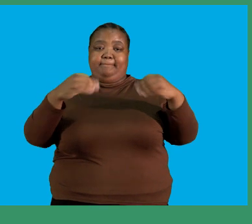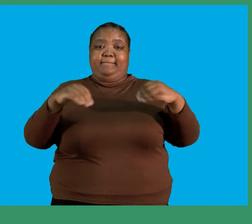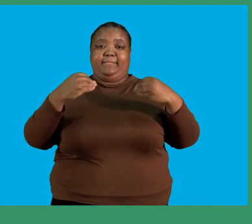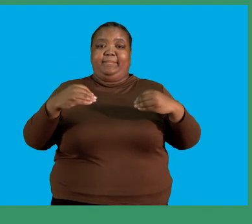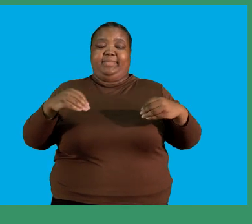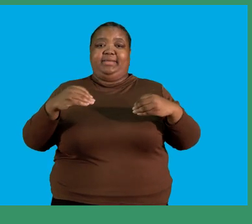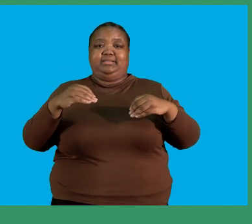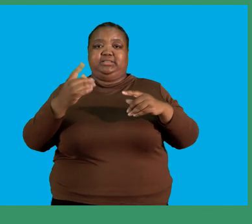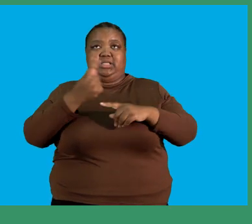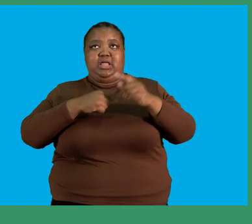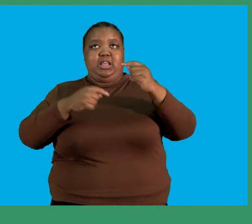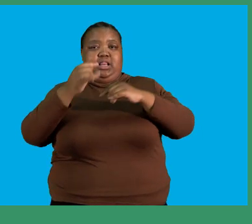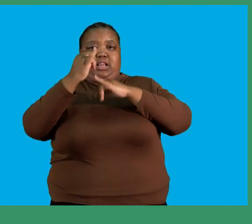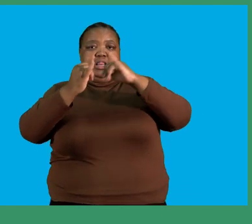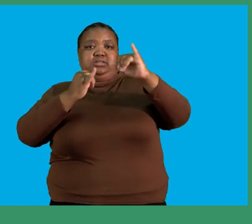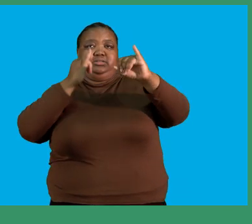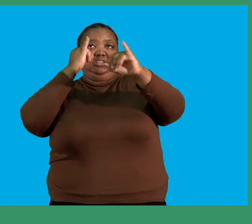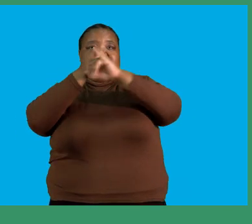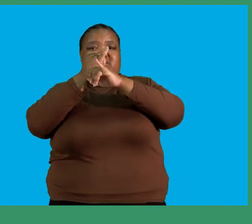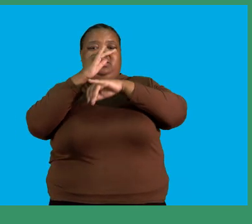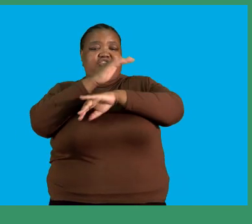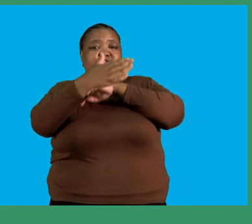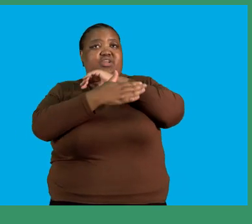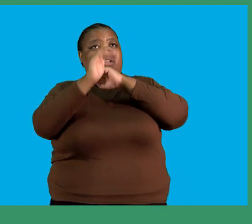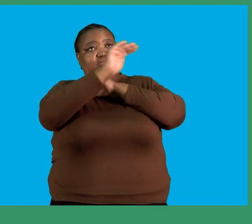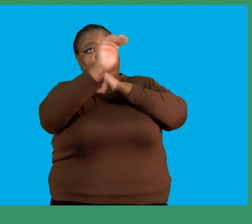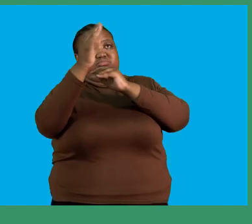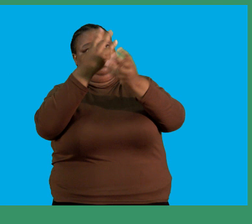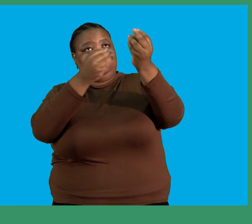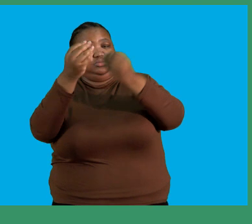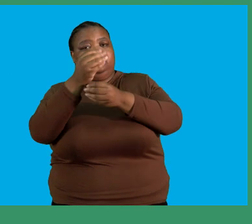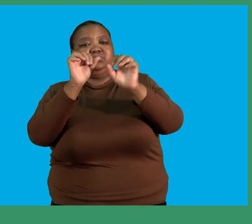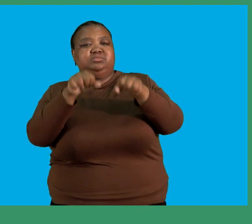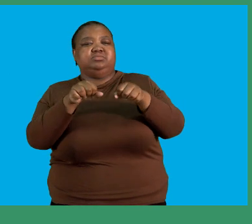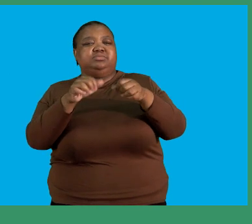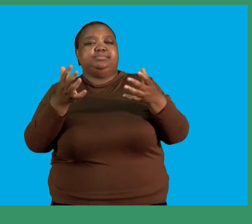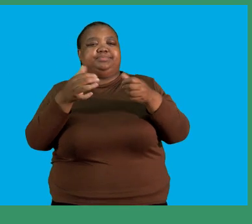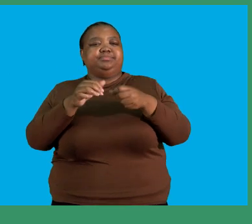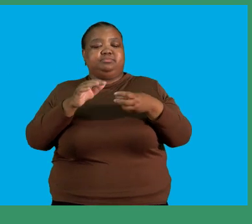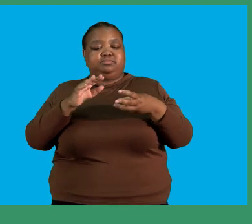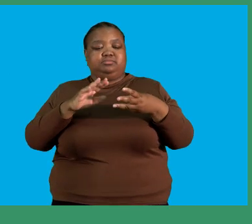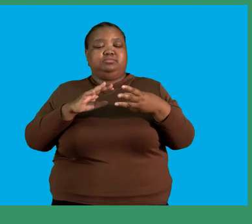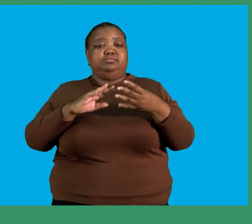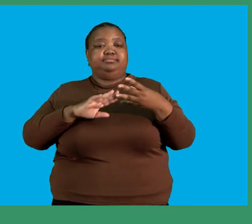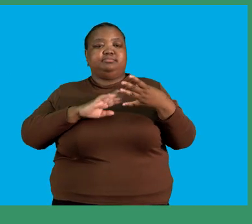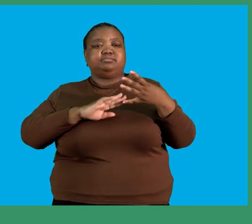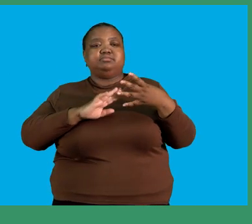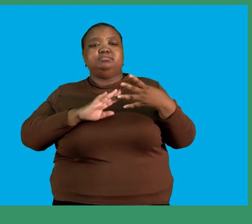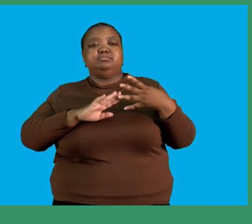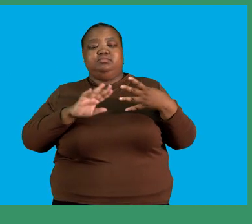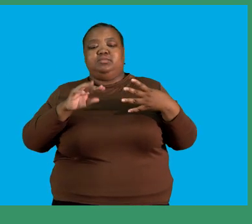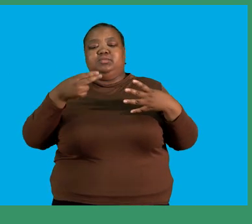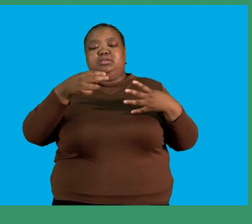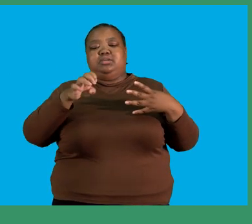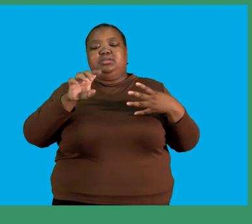other countries. We then have hedging, which is investing money in a way that its value